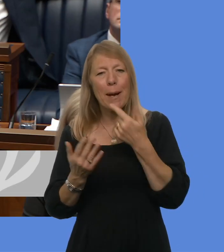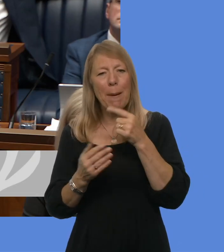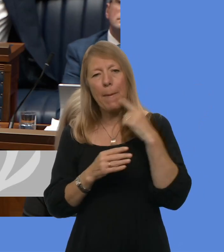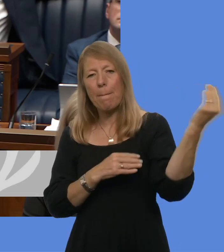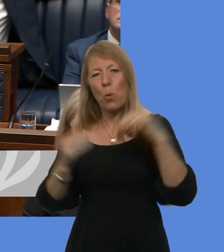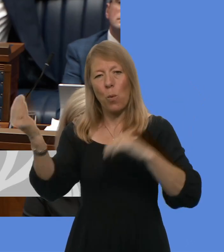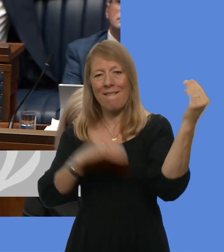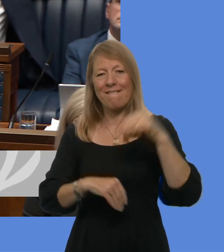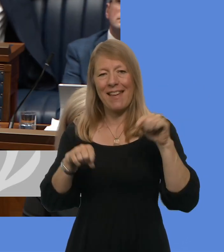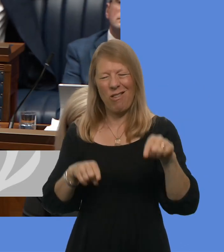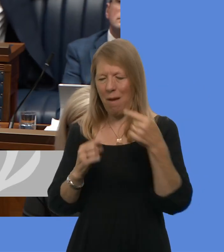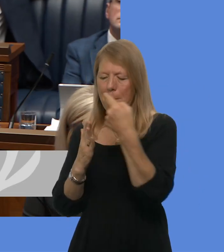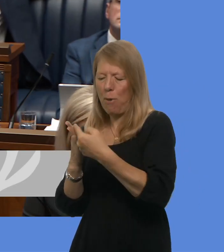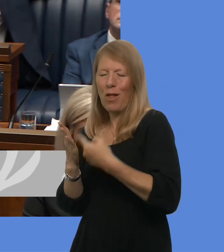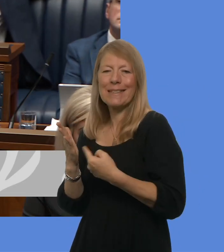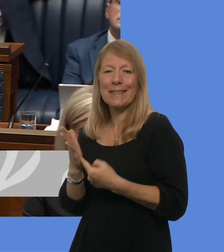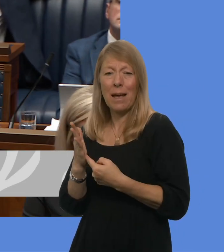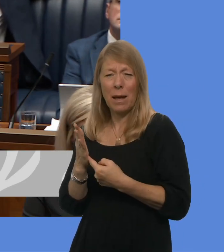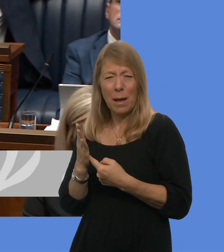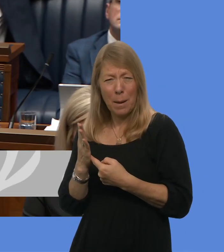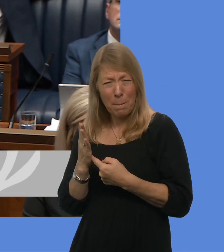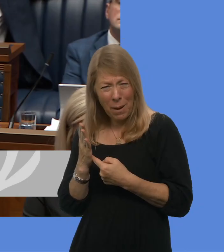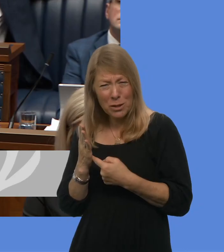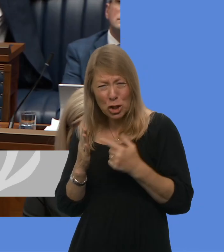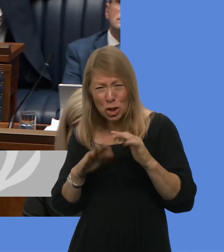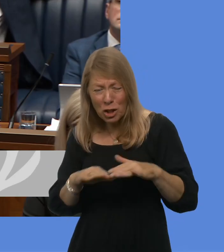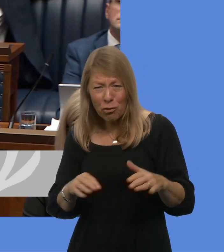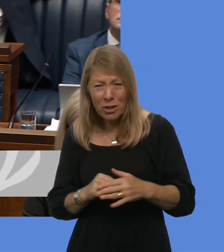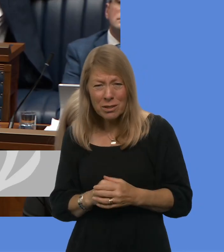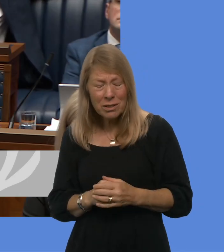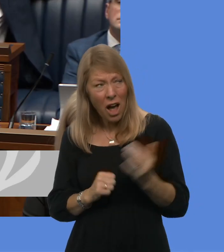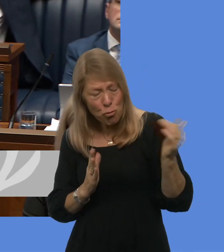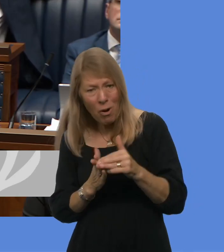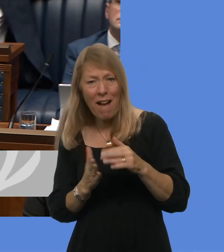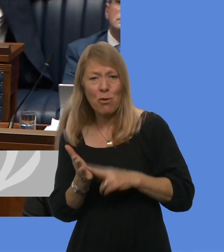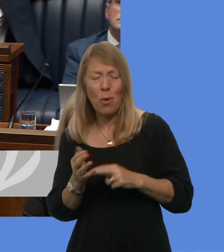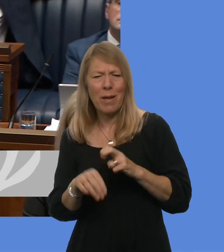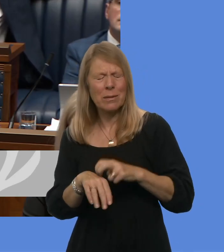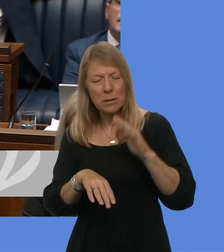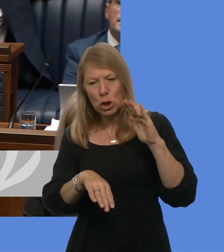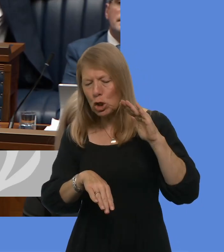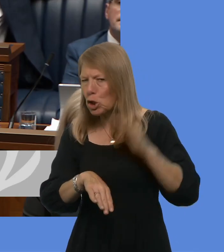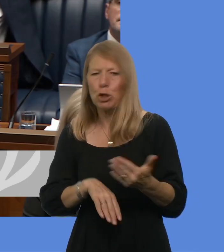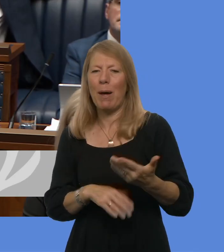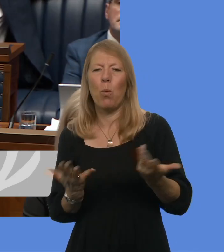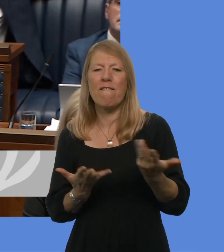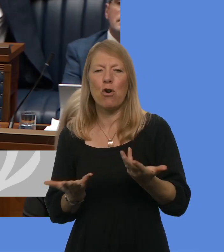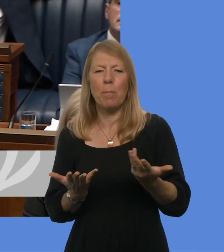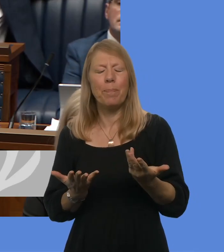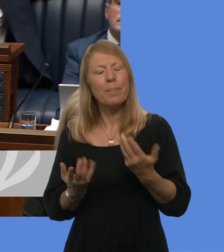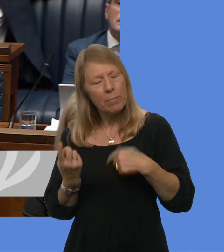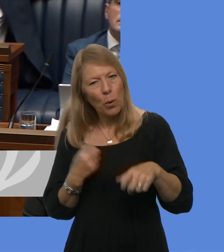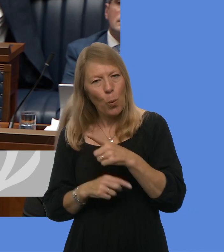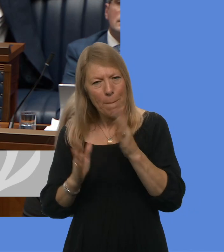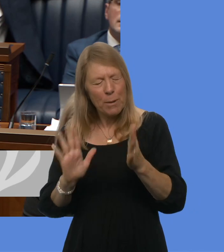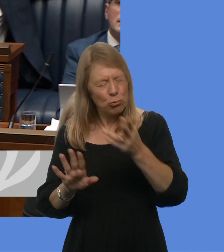and particularly whenever you are a child in Northern Ireland from whatever background, you have to be treated with that respect. You have